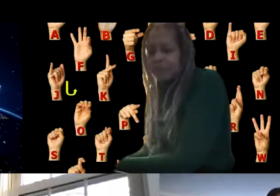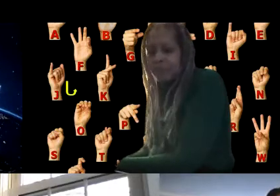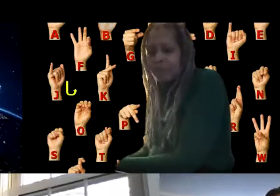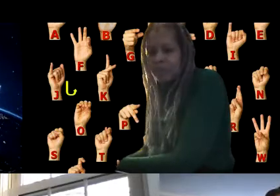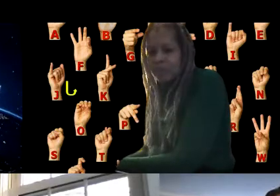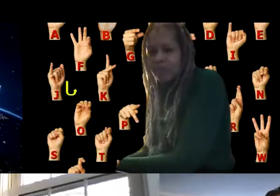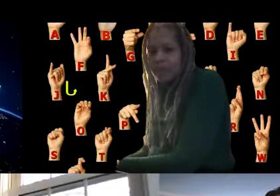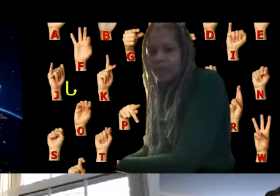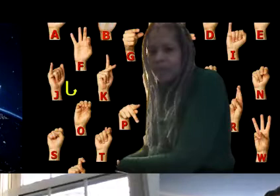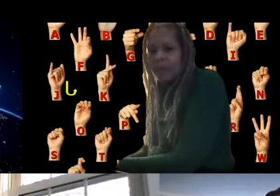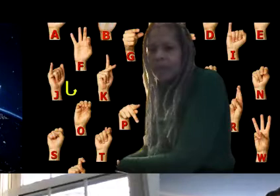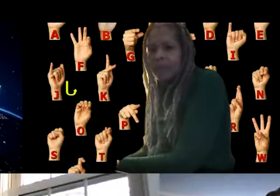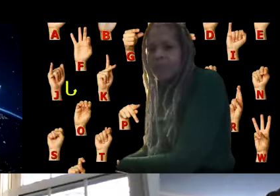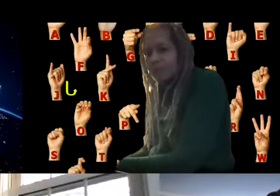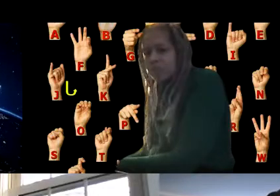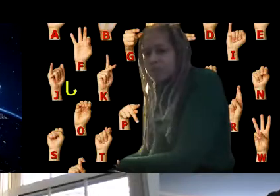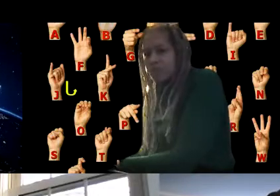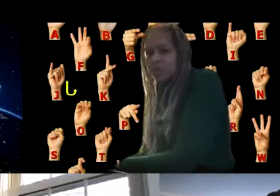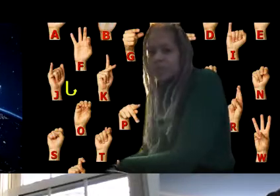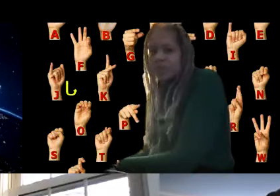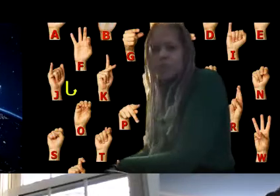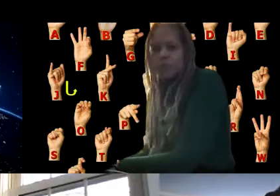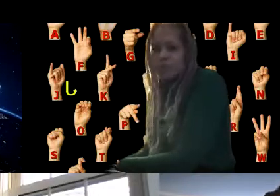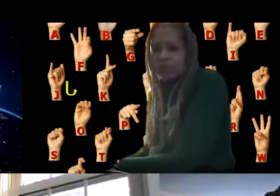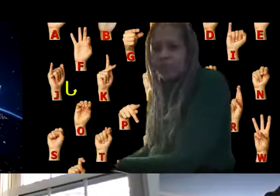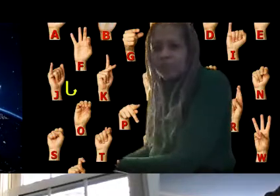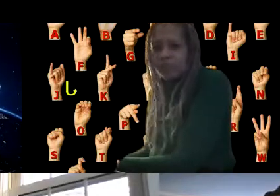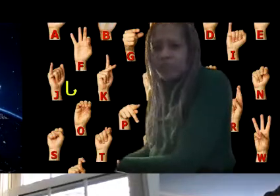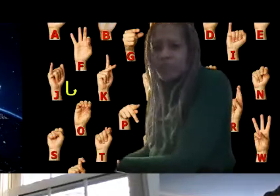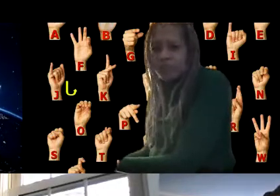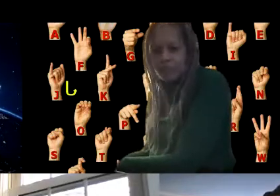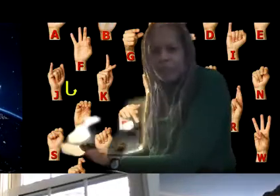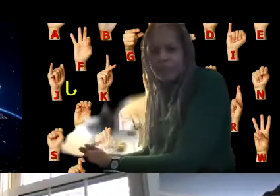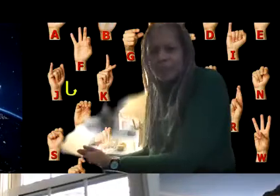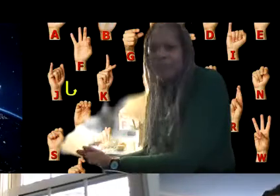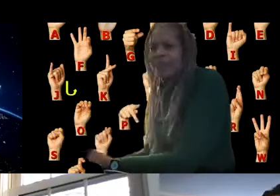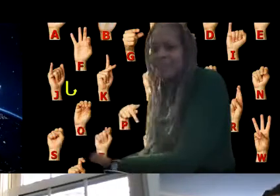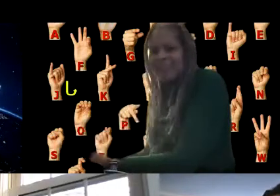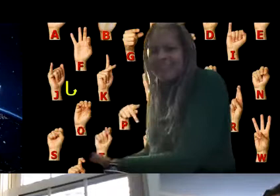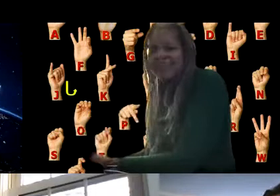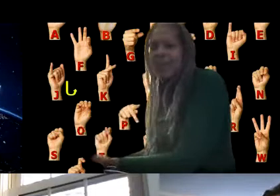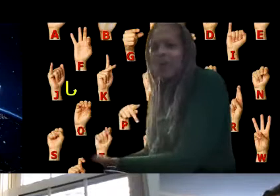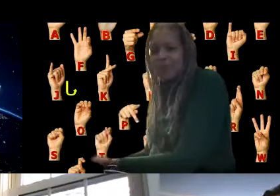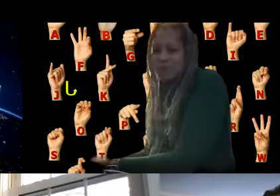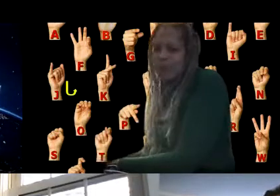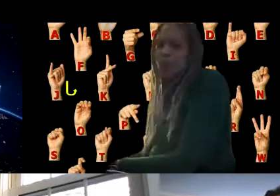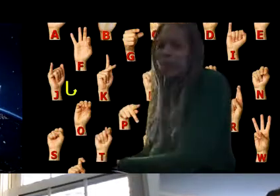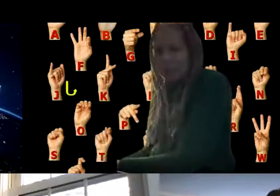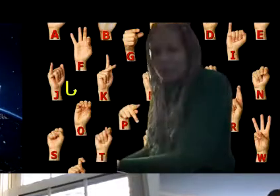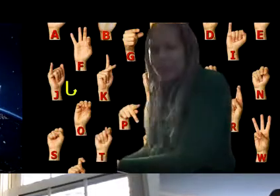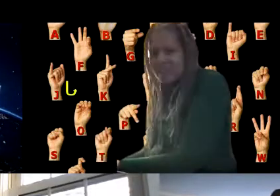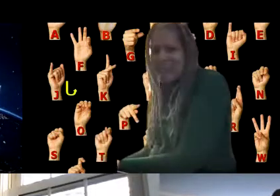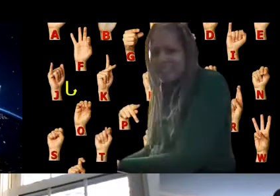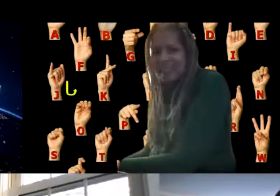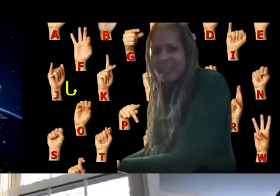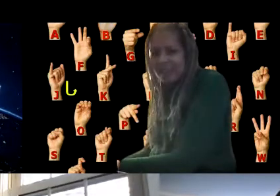really appreciate this. And it's interesting to talk to most of you because I've done a diversity chat with everybody but Andy, and to hear you're still where you